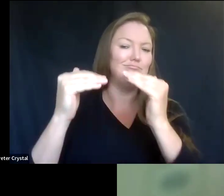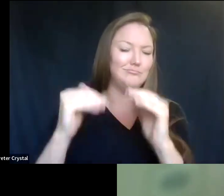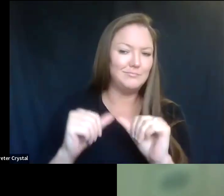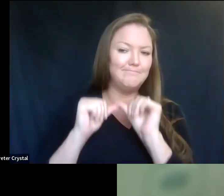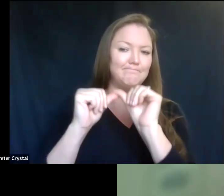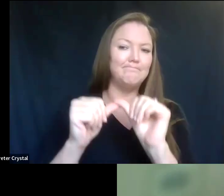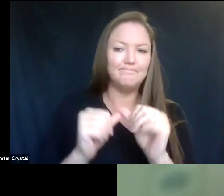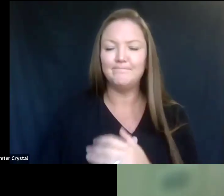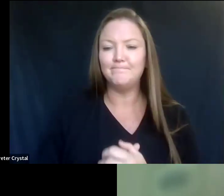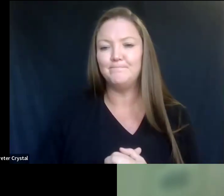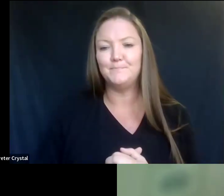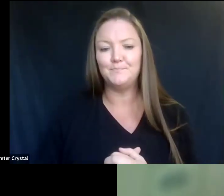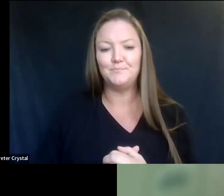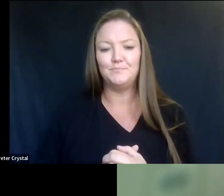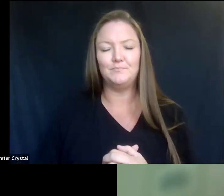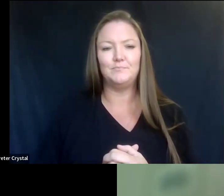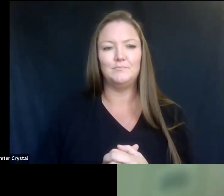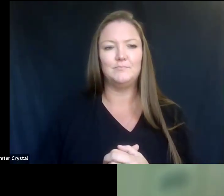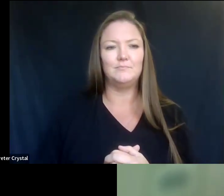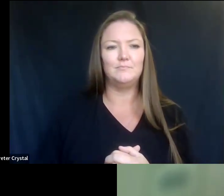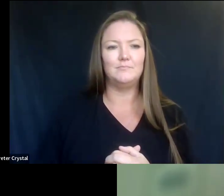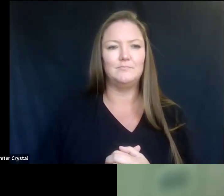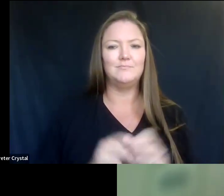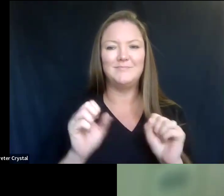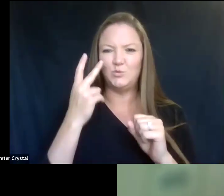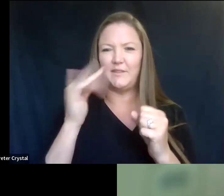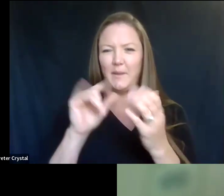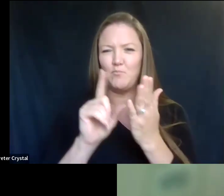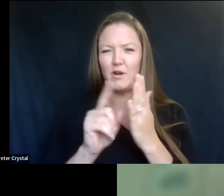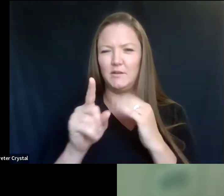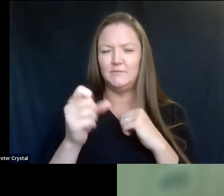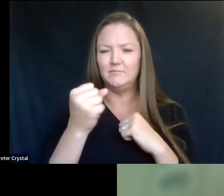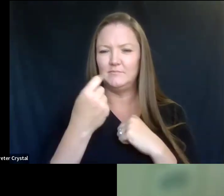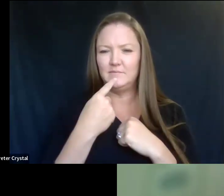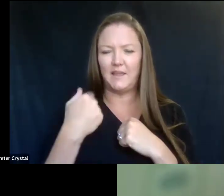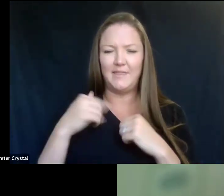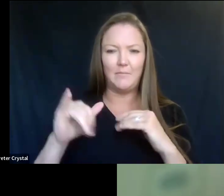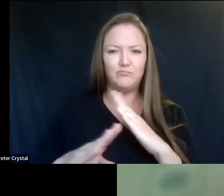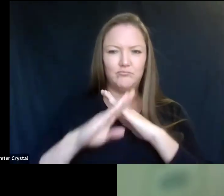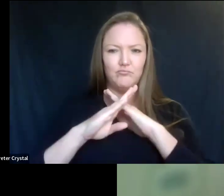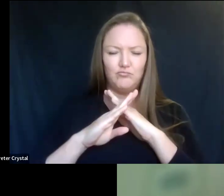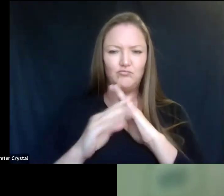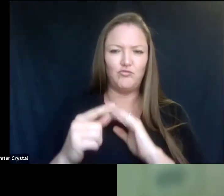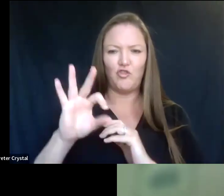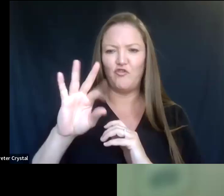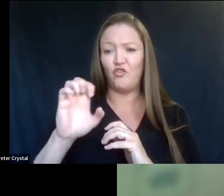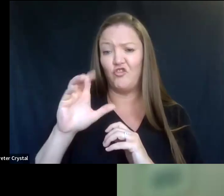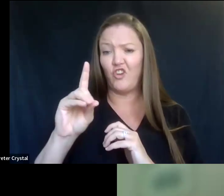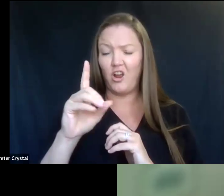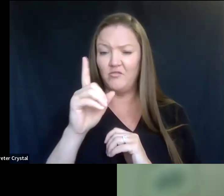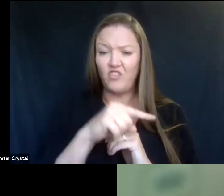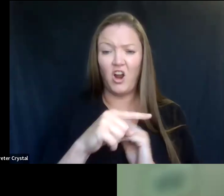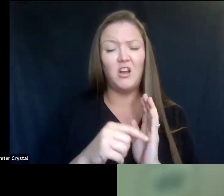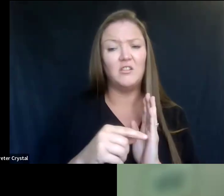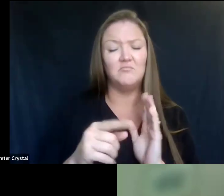then there are, as you see in this press release, there's a working group on counter fraud. One is really focused about like innovation